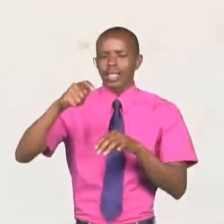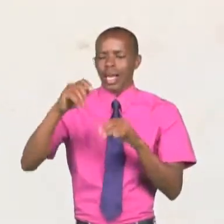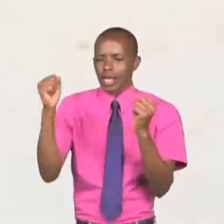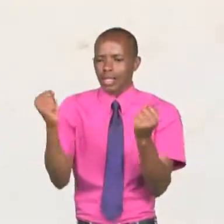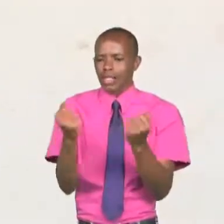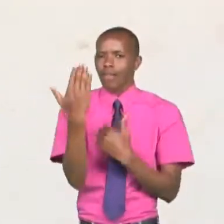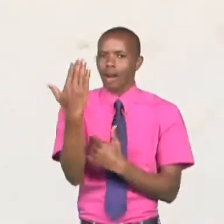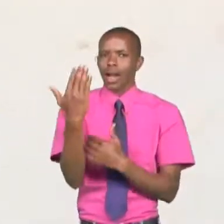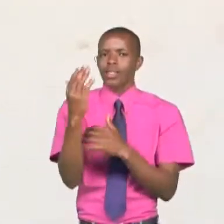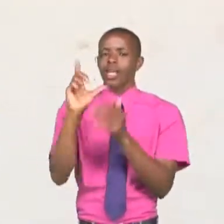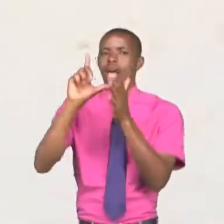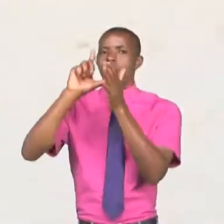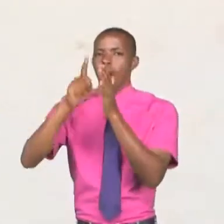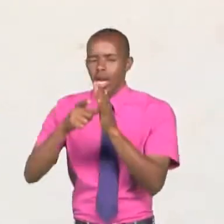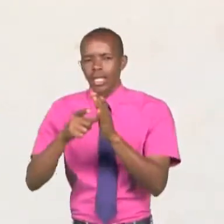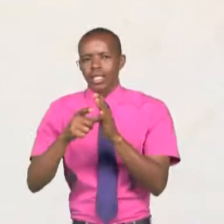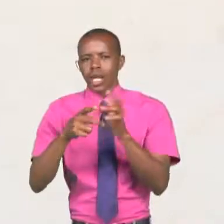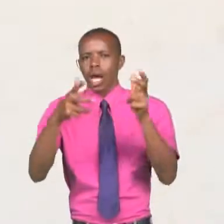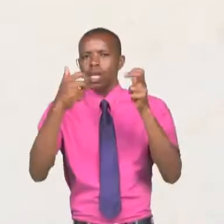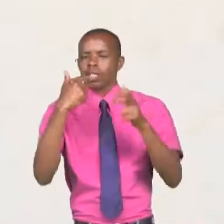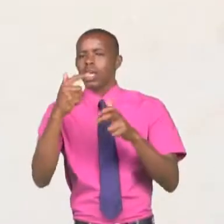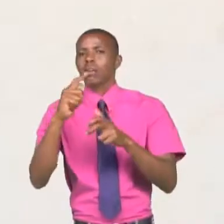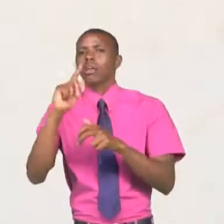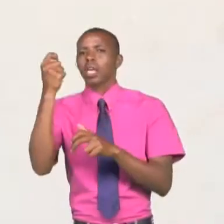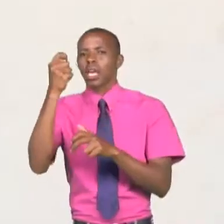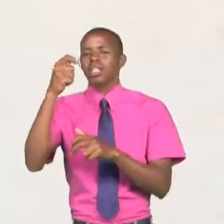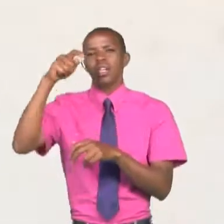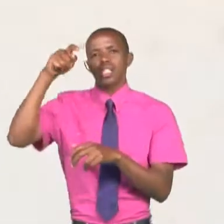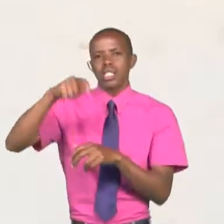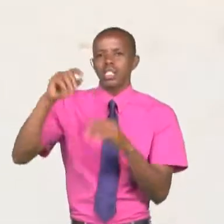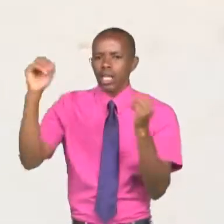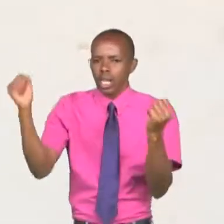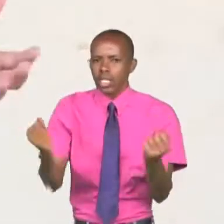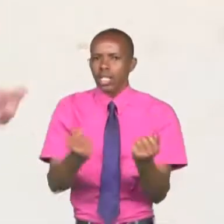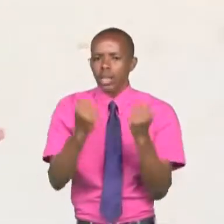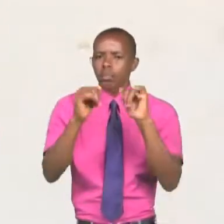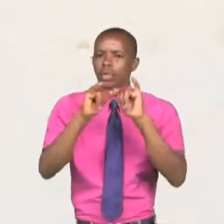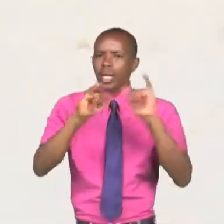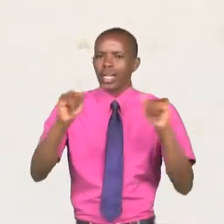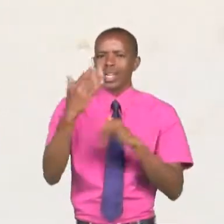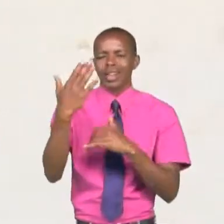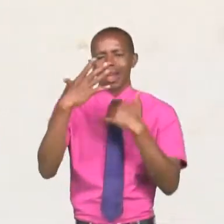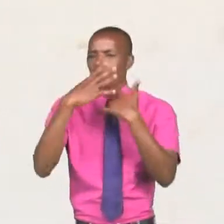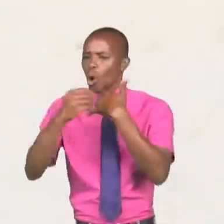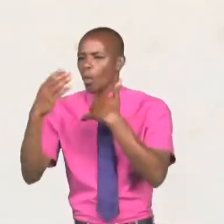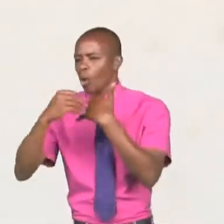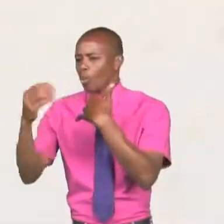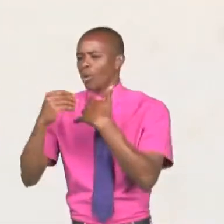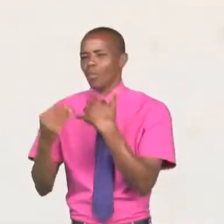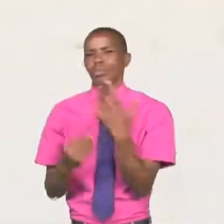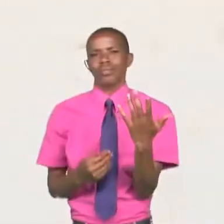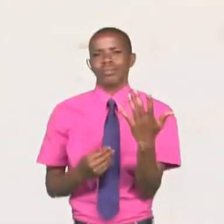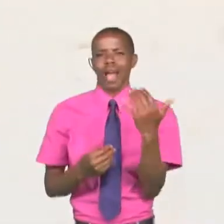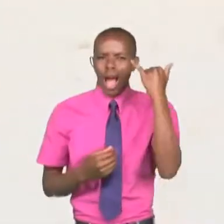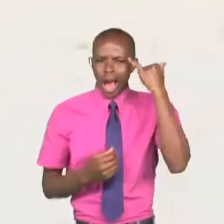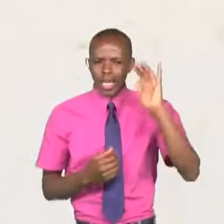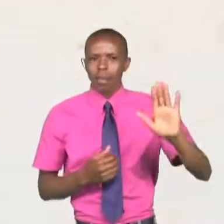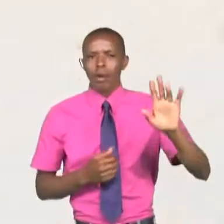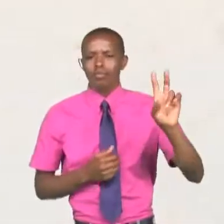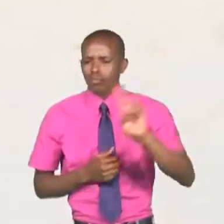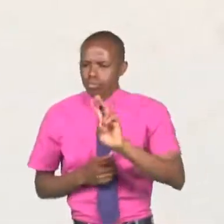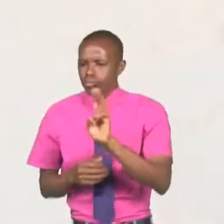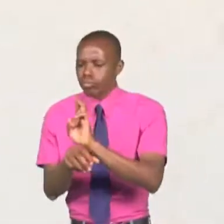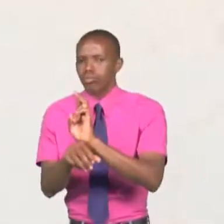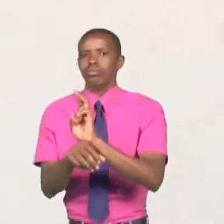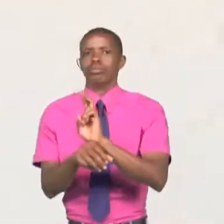few days later, nikaona unasema Kenya needs a safe pair of hands. Copying me. Tafuta idea zako.